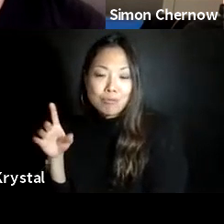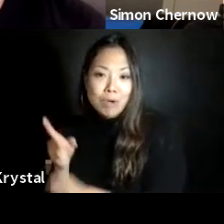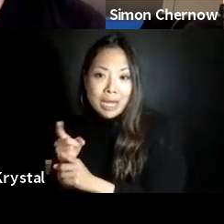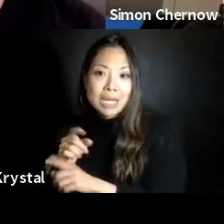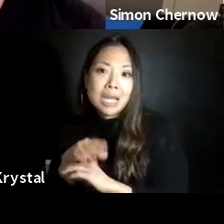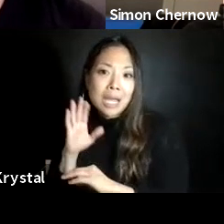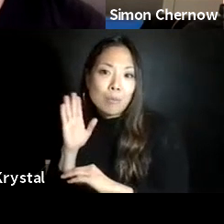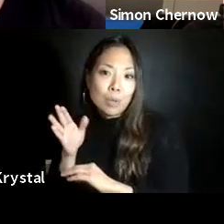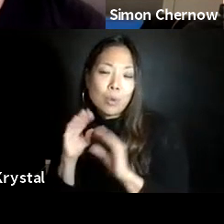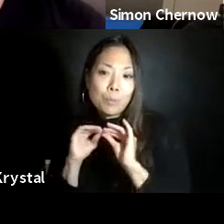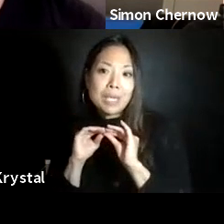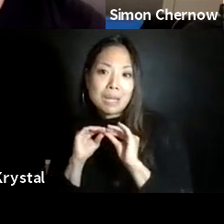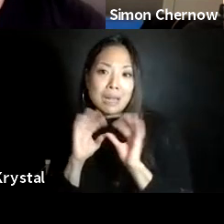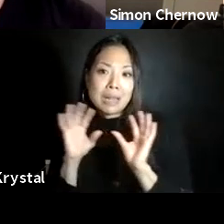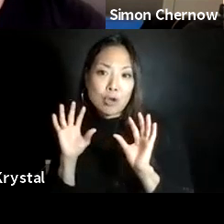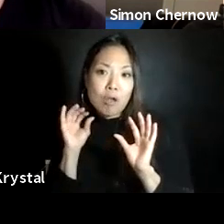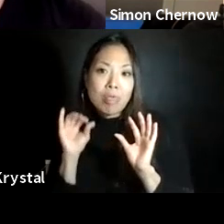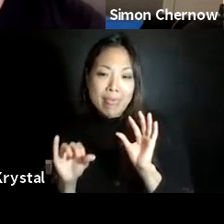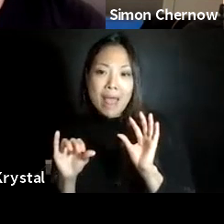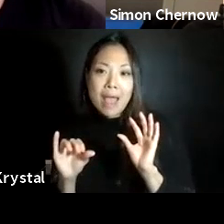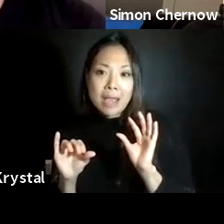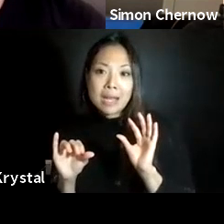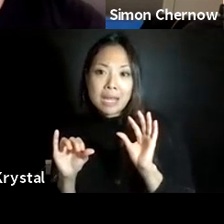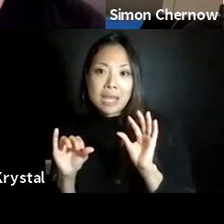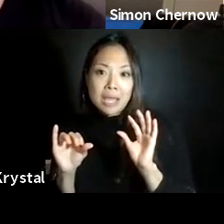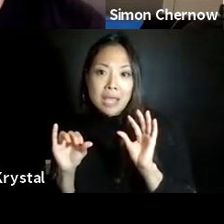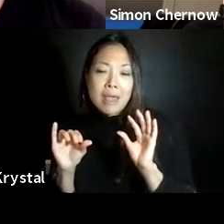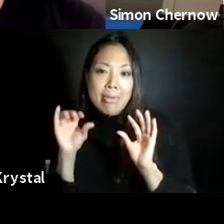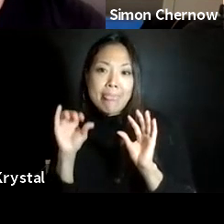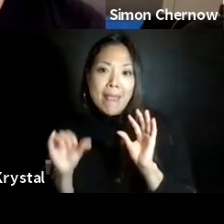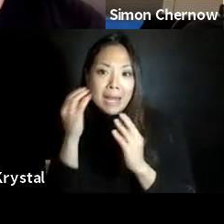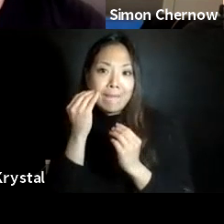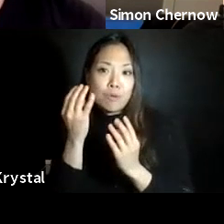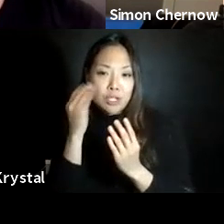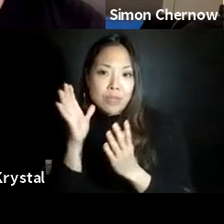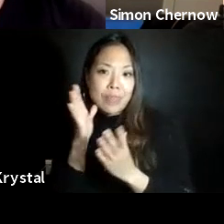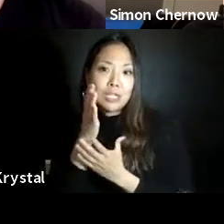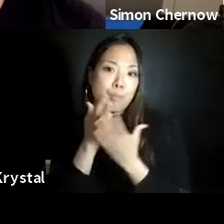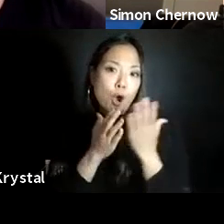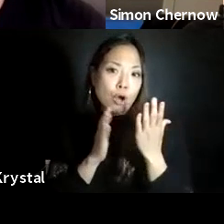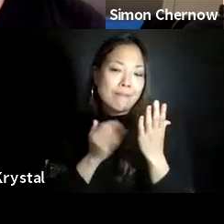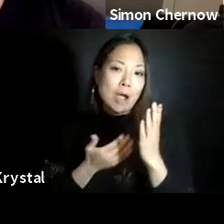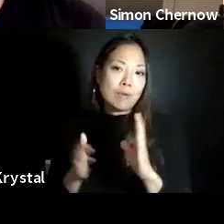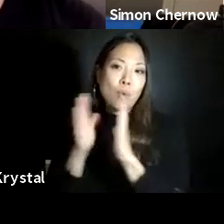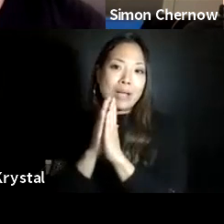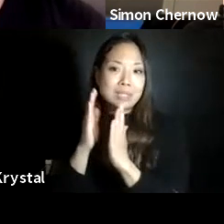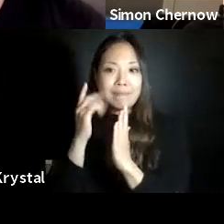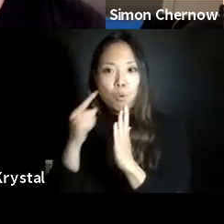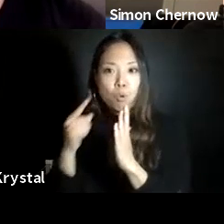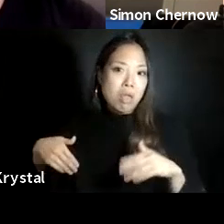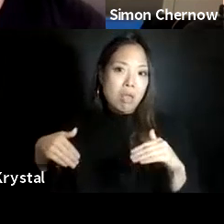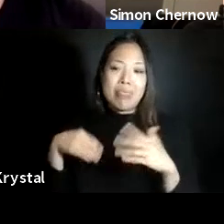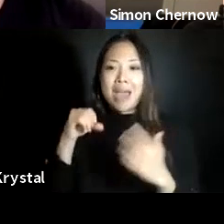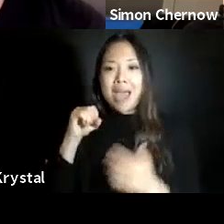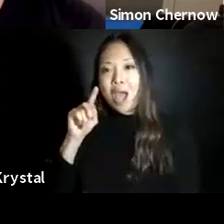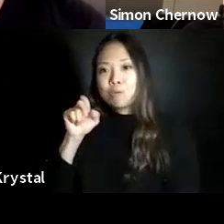what we are provided with, that I consider that as part of the outstanding data request. But we can definitely